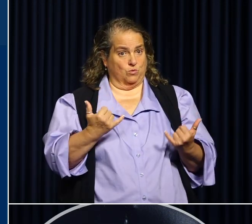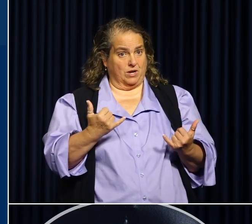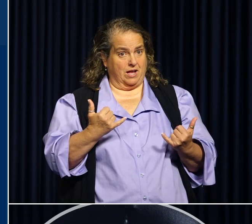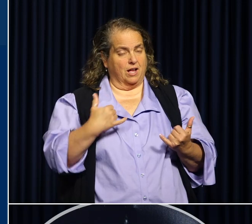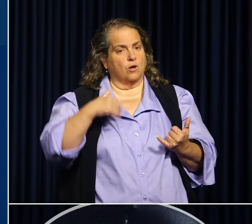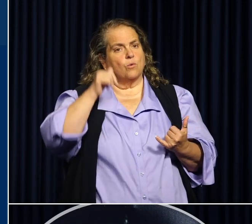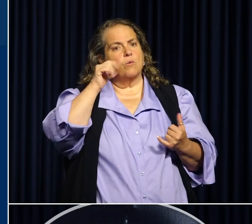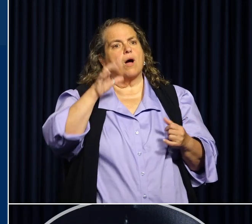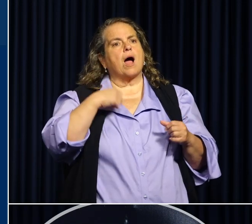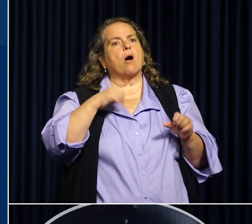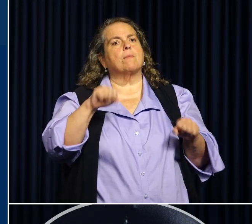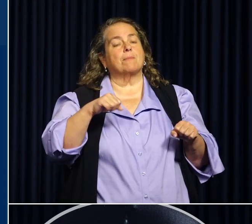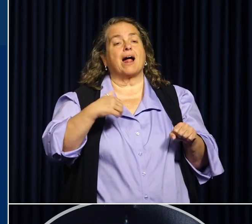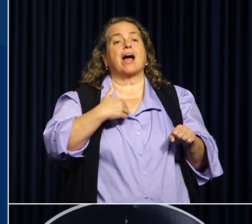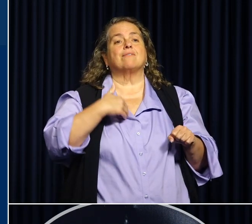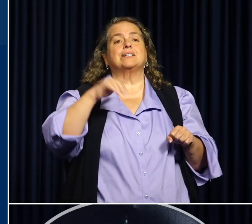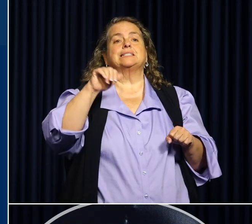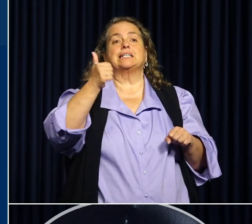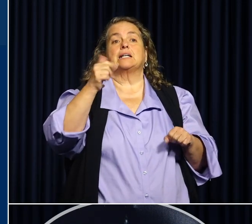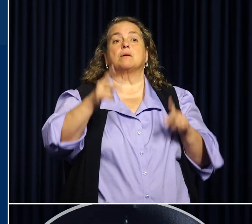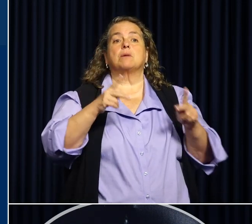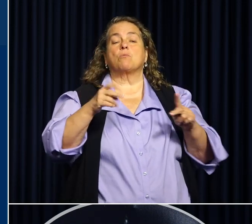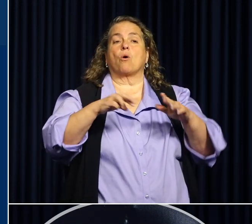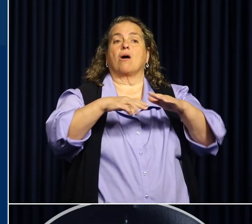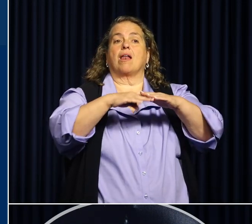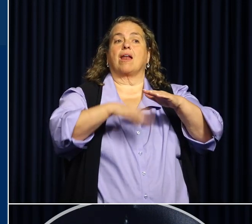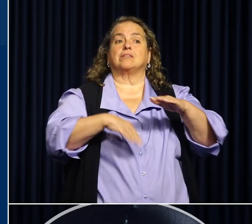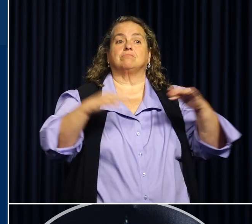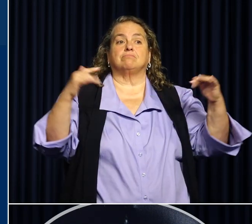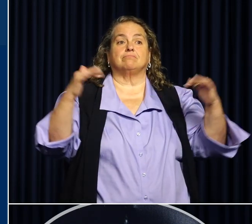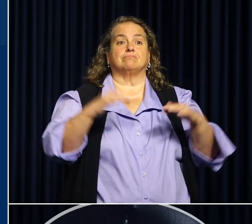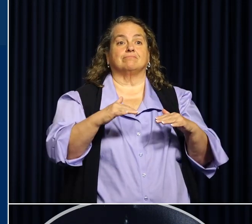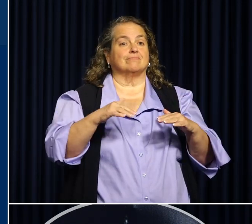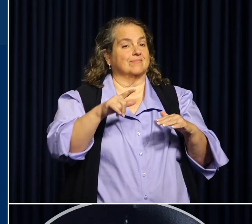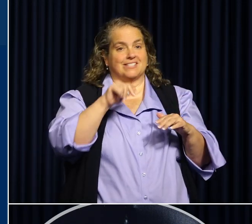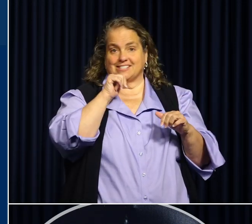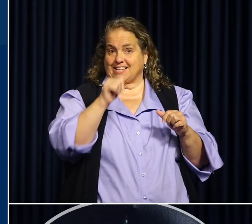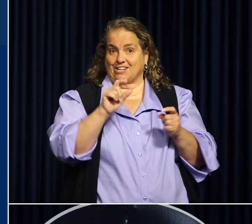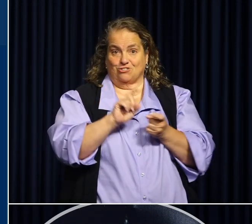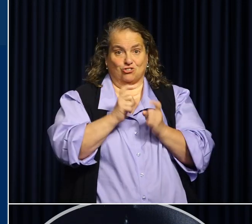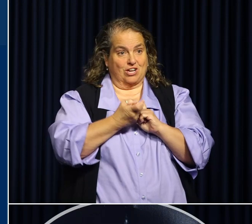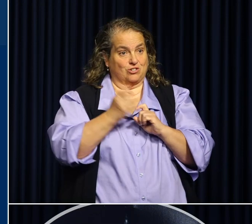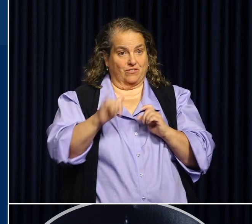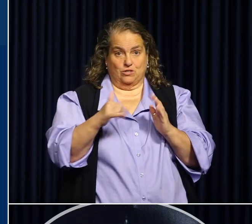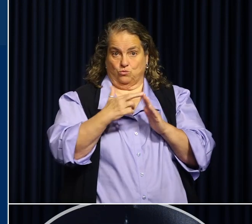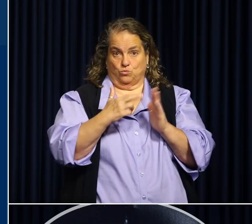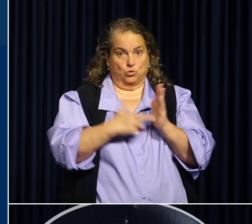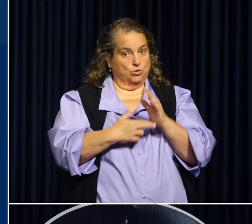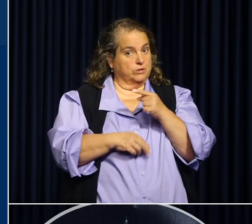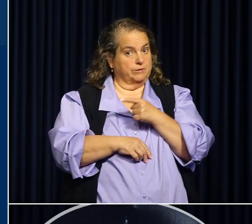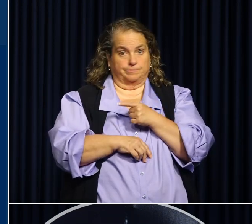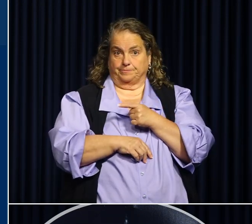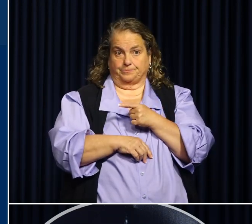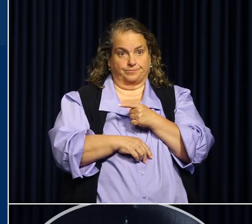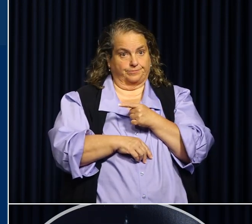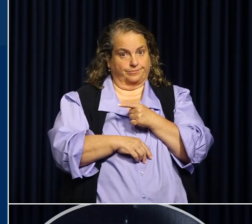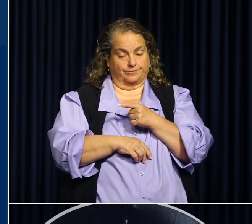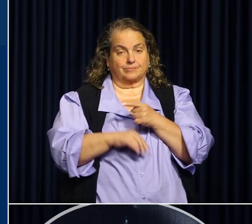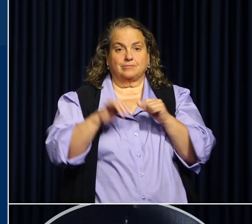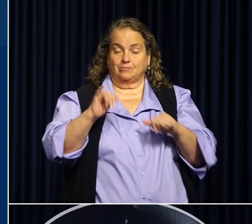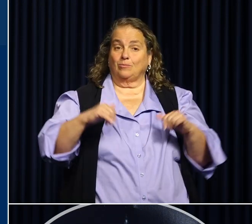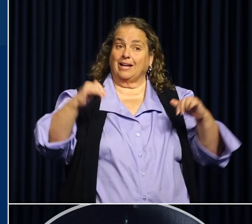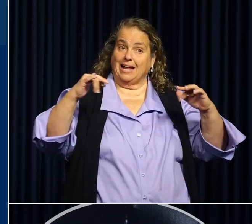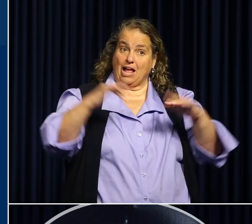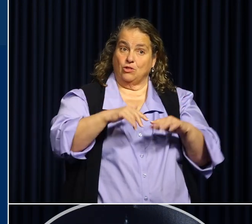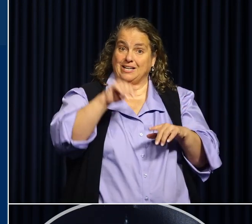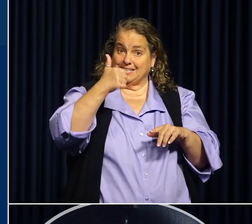going to be able to have gatherings of 10 people or less. Doesn't change these rules. Now, a gathering of